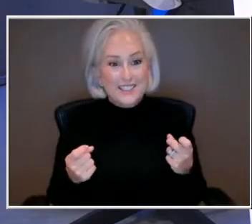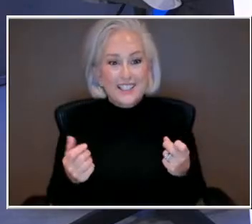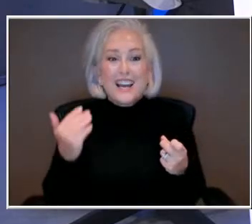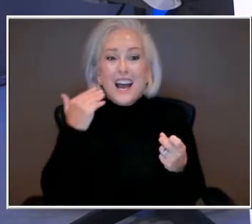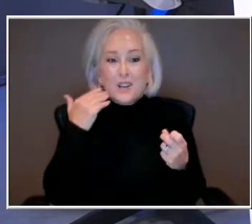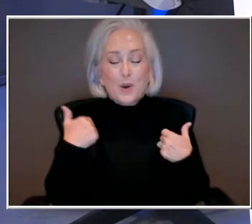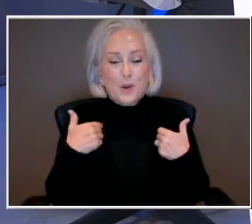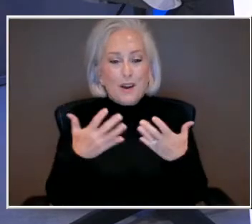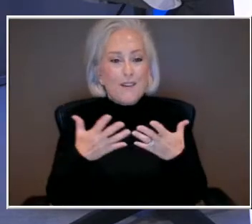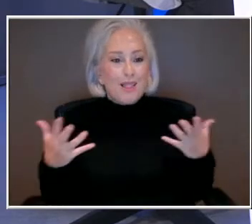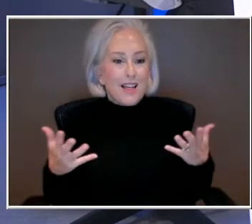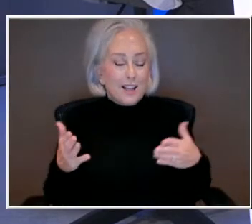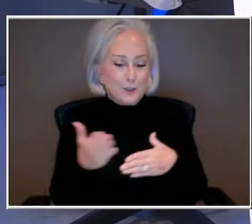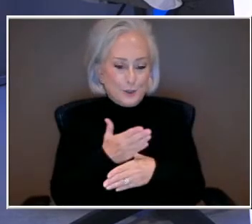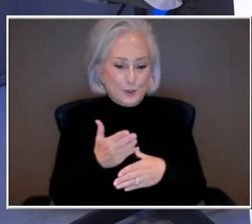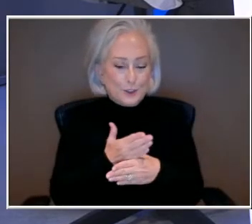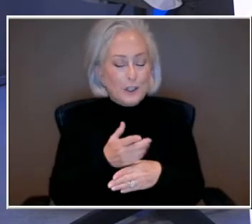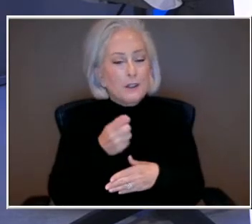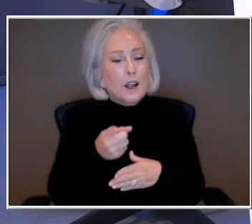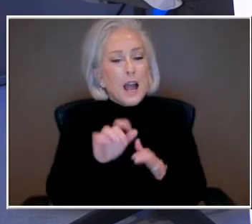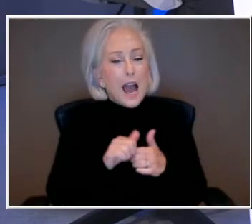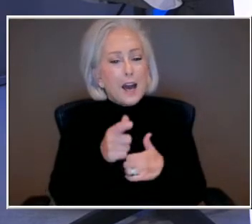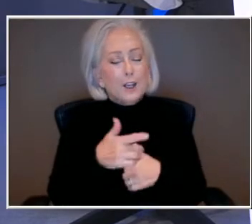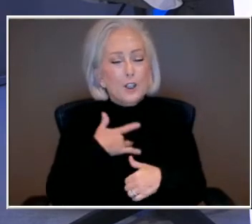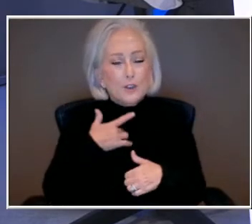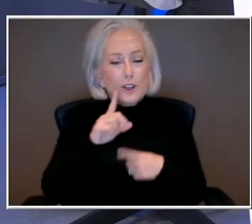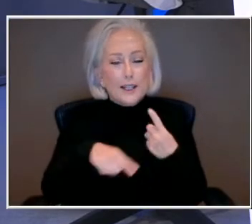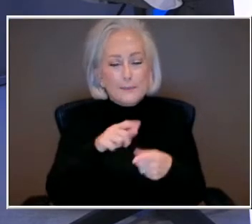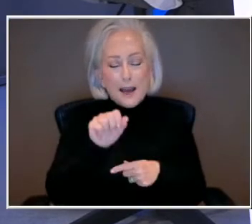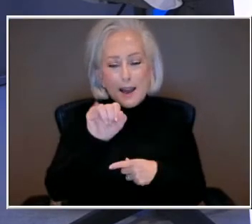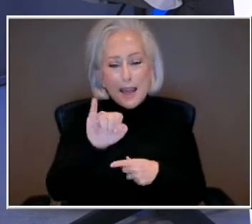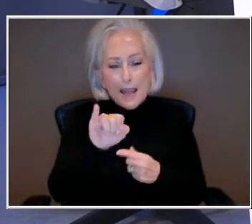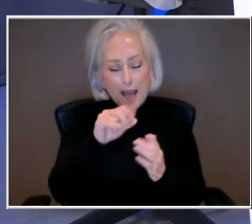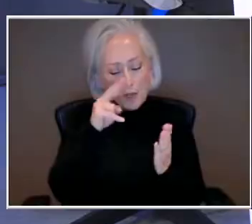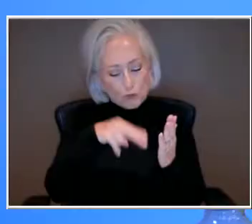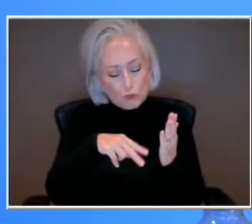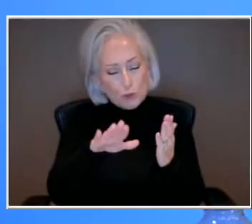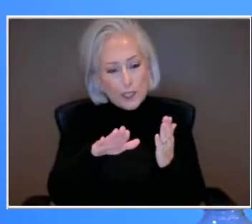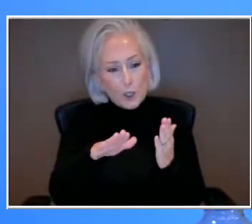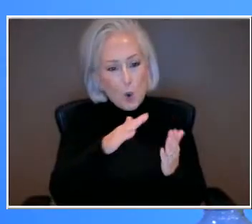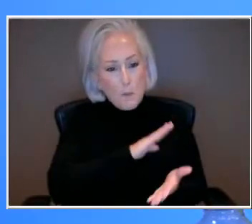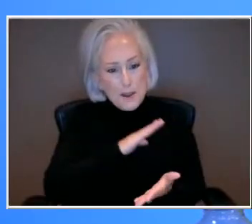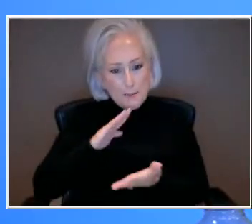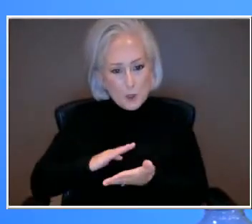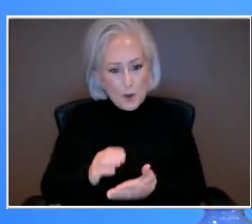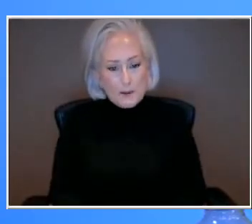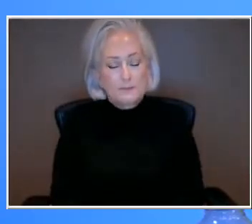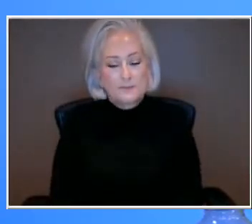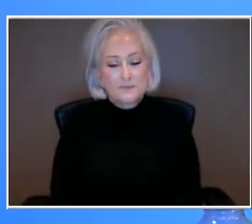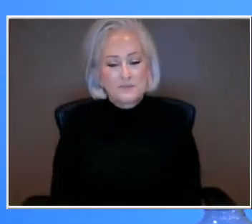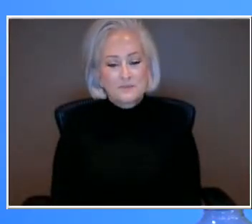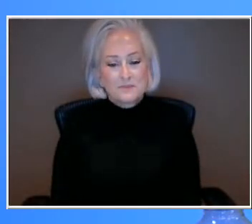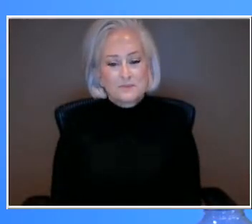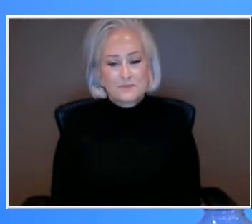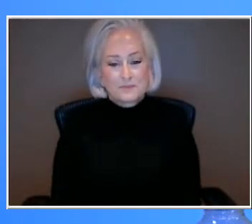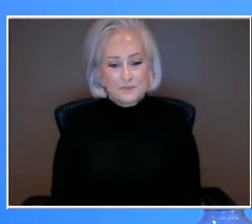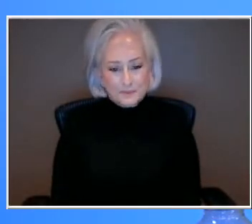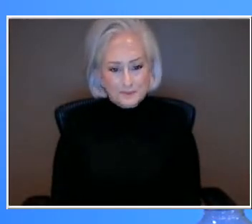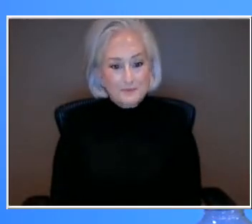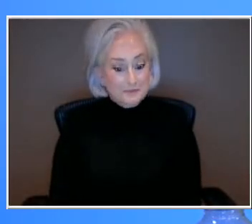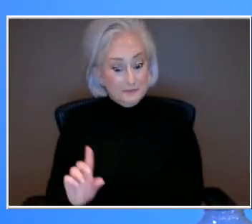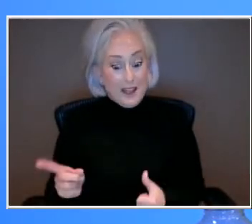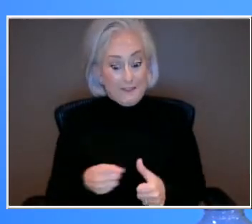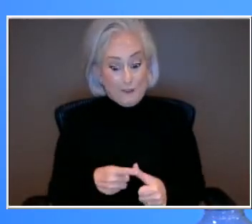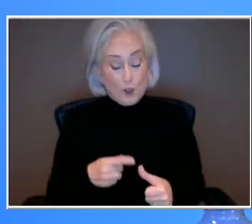you feel about AI reading your mammogram? I think that at first I was a little bit concerned, but